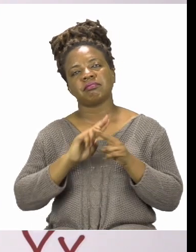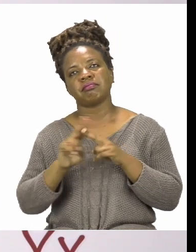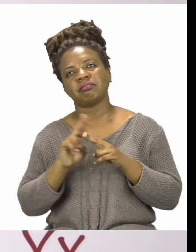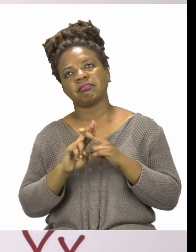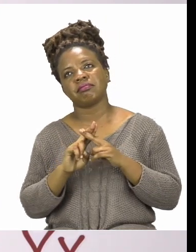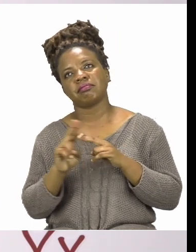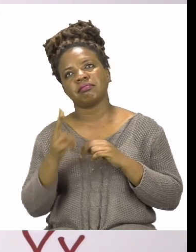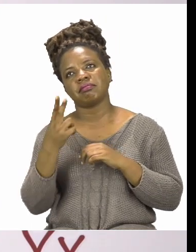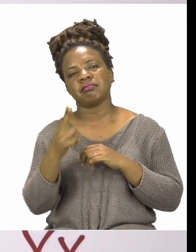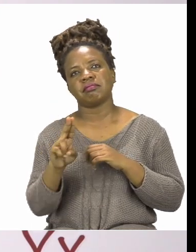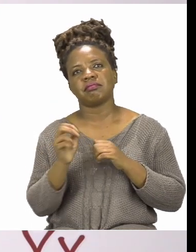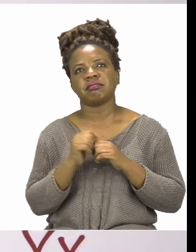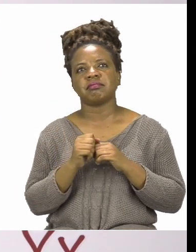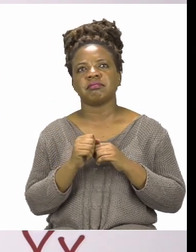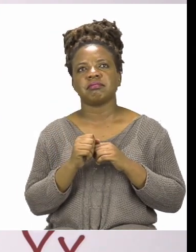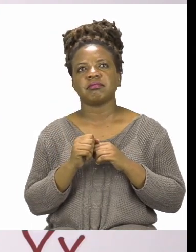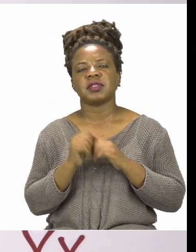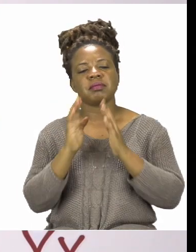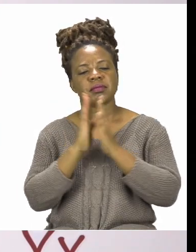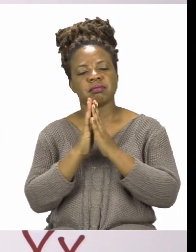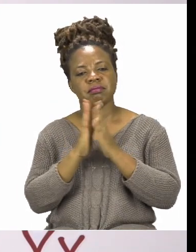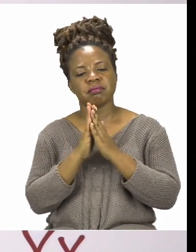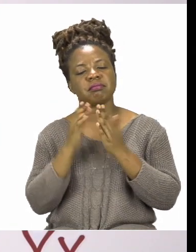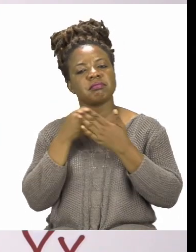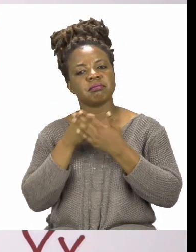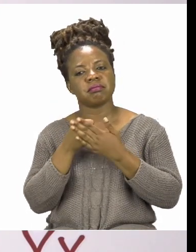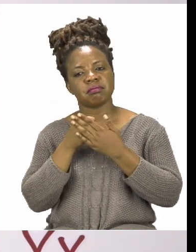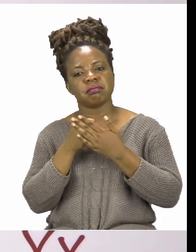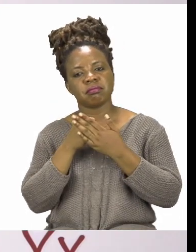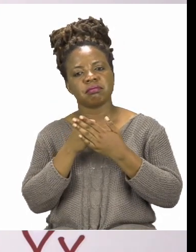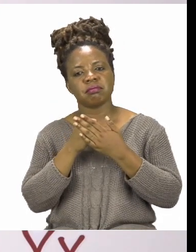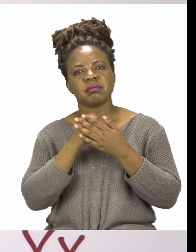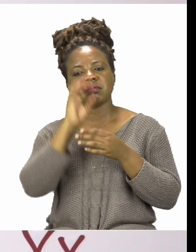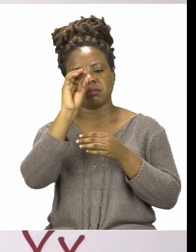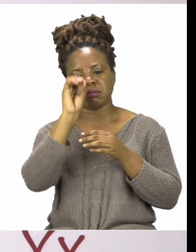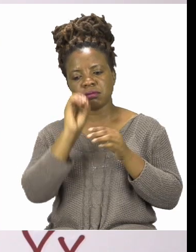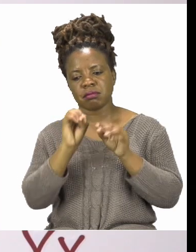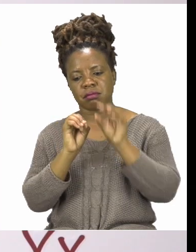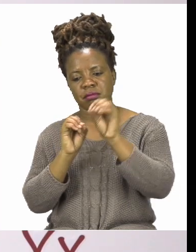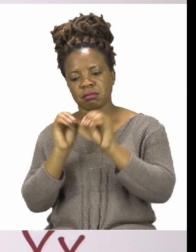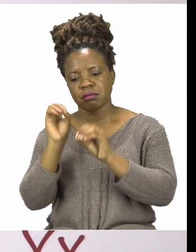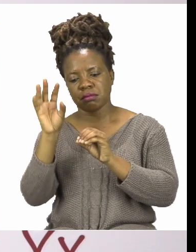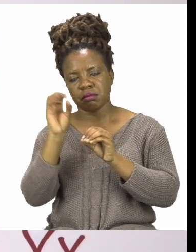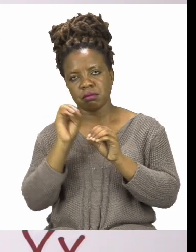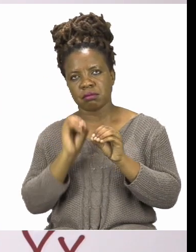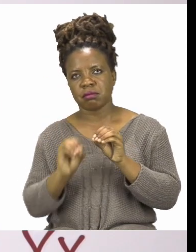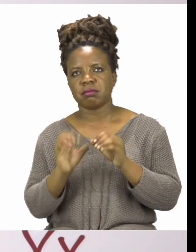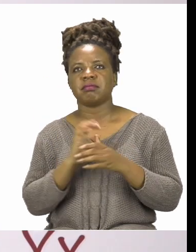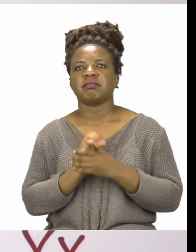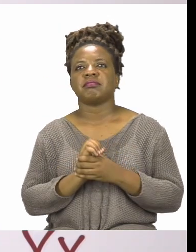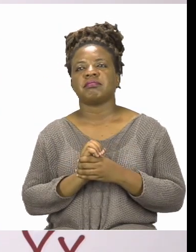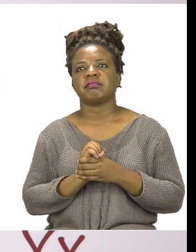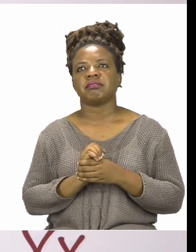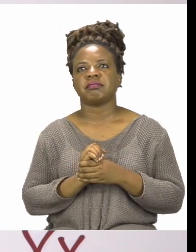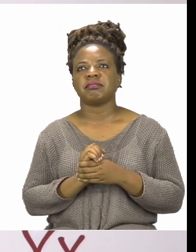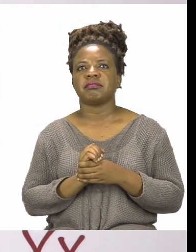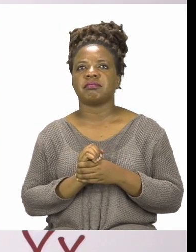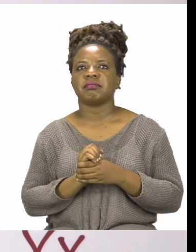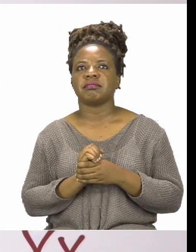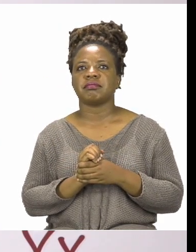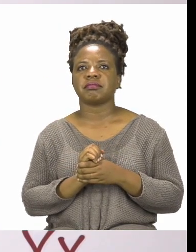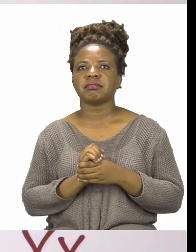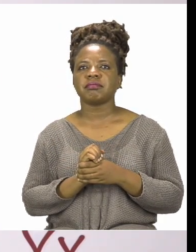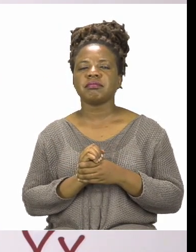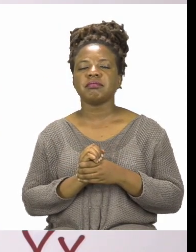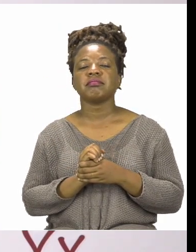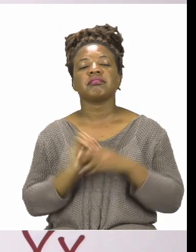as many as you can to fill in the sentences. If it doesn't sound right, it probably is not for that sentence. And then when you